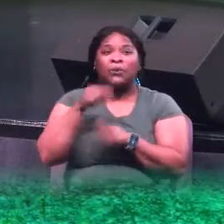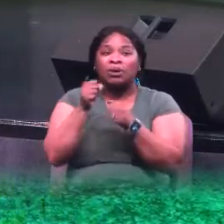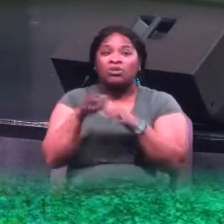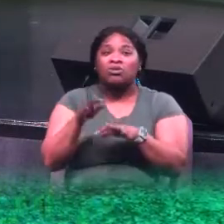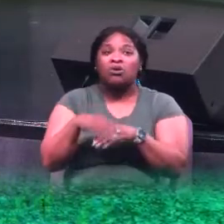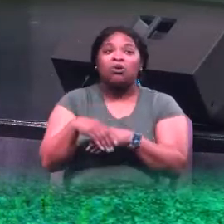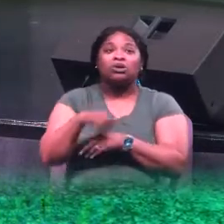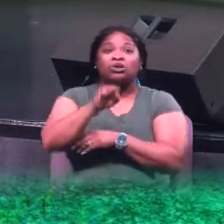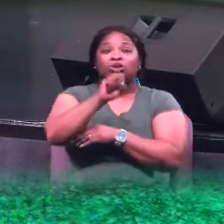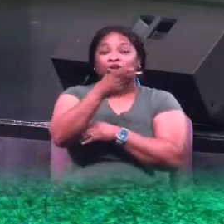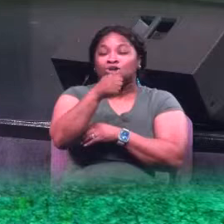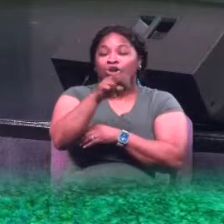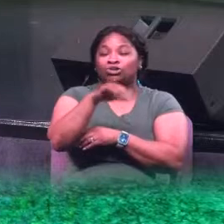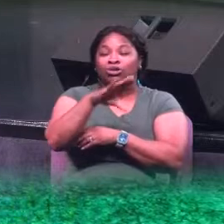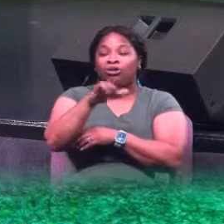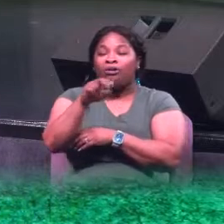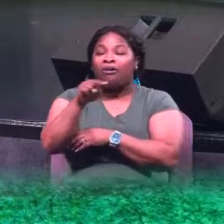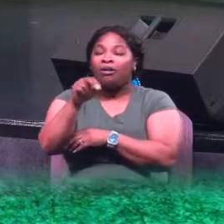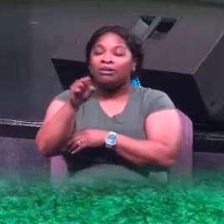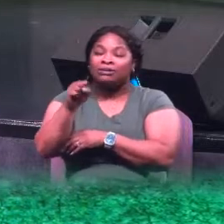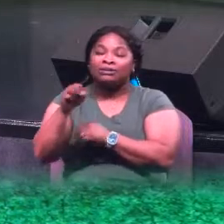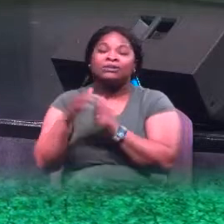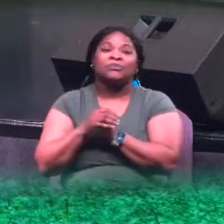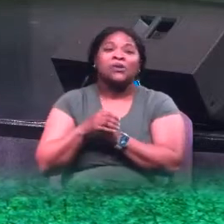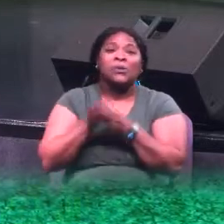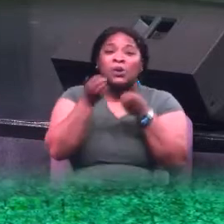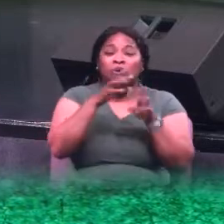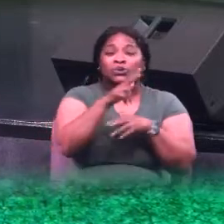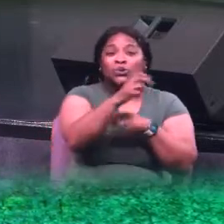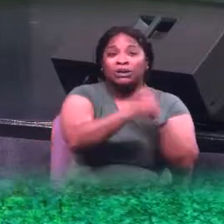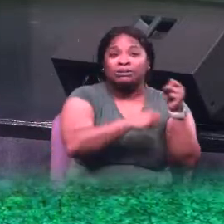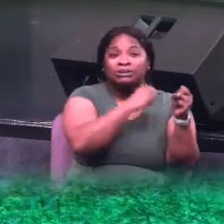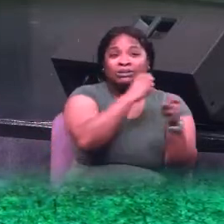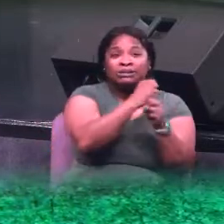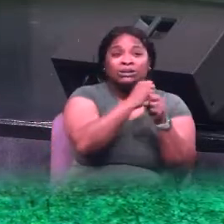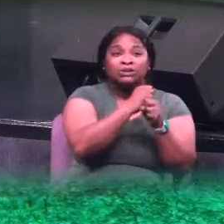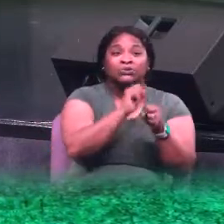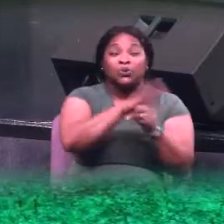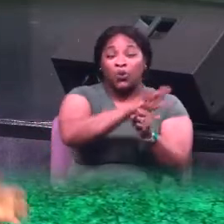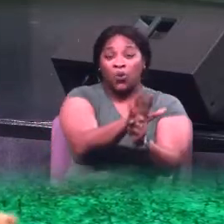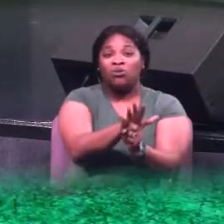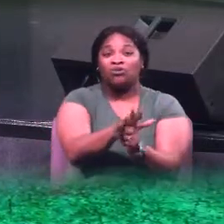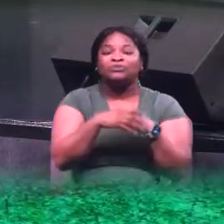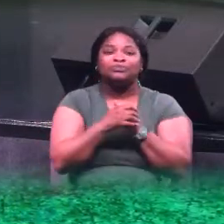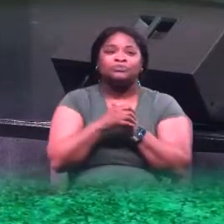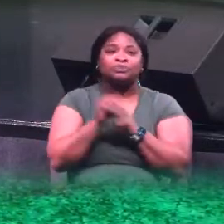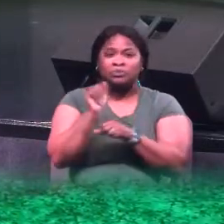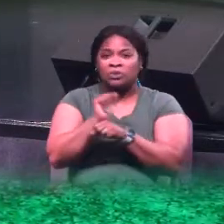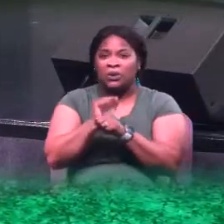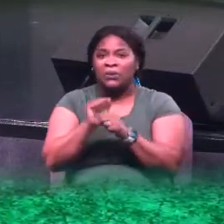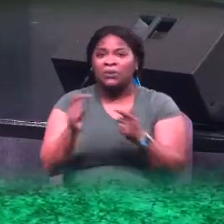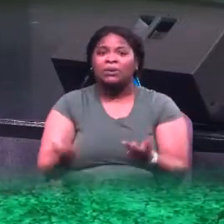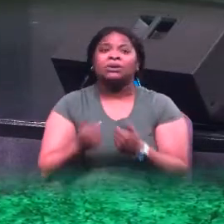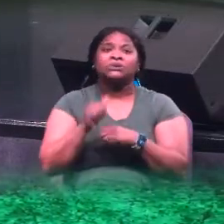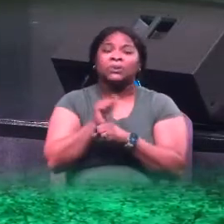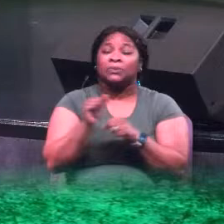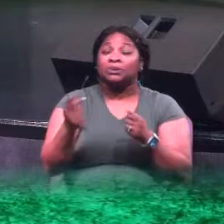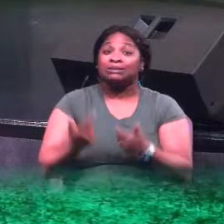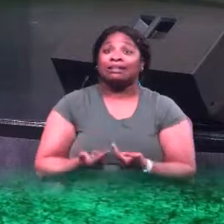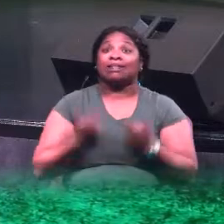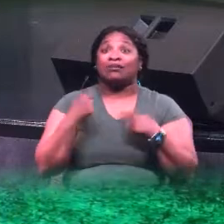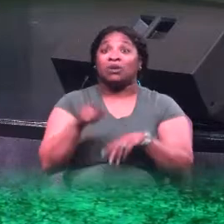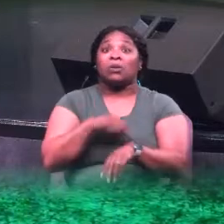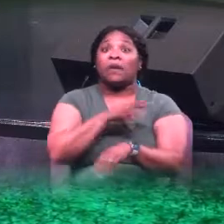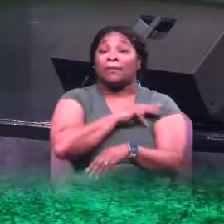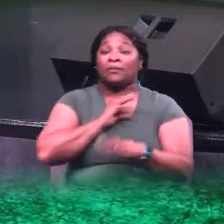Chandra Collins 3 years ago during the COVID pandemic. She was a staff member. She was a lifelong member of our